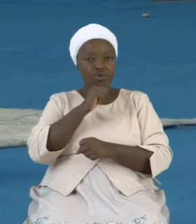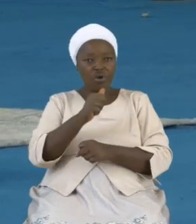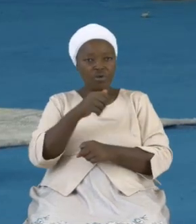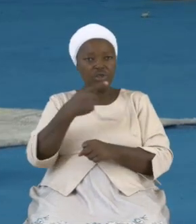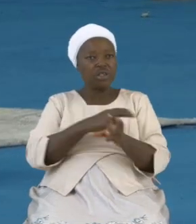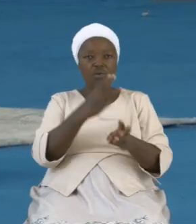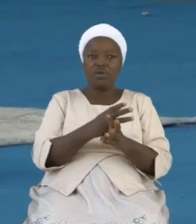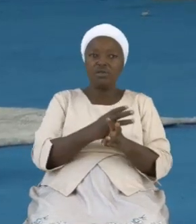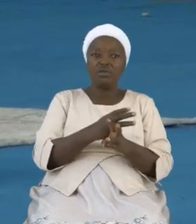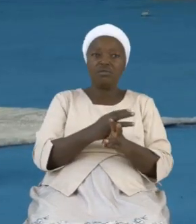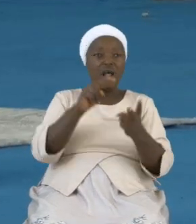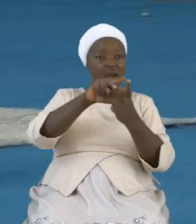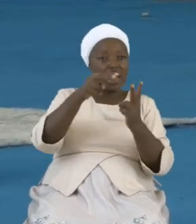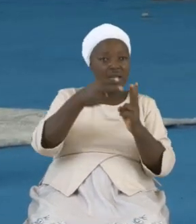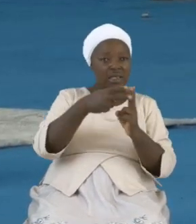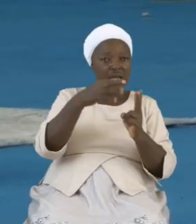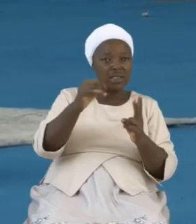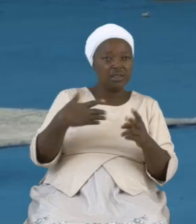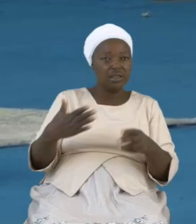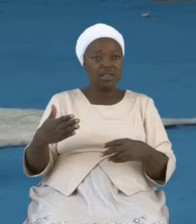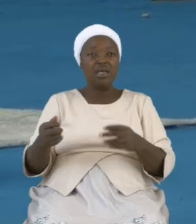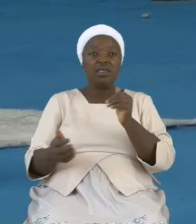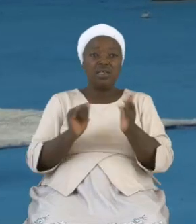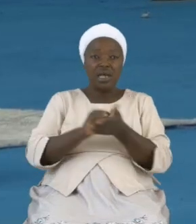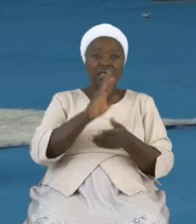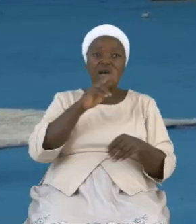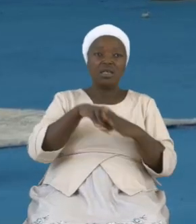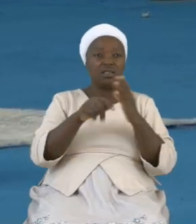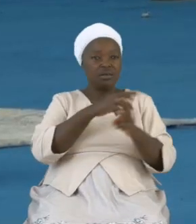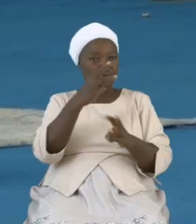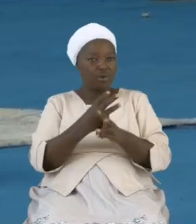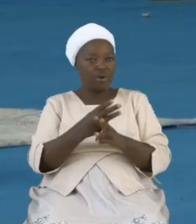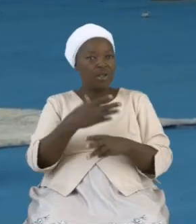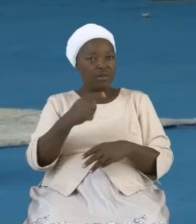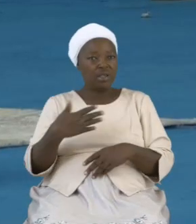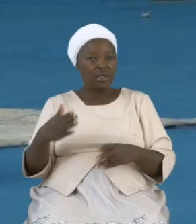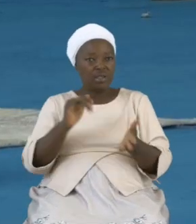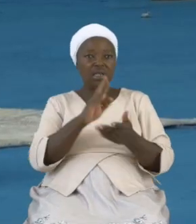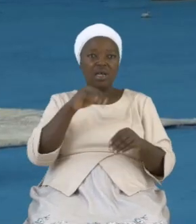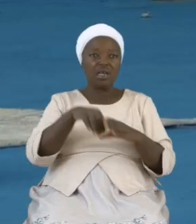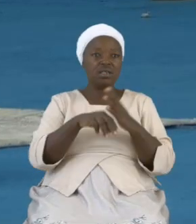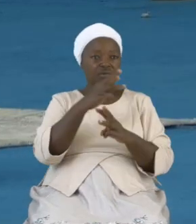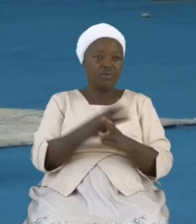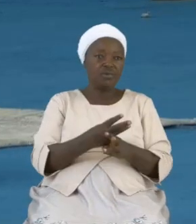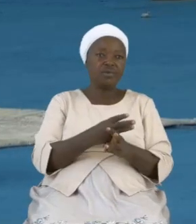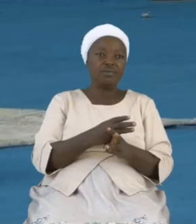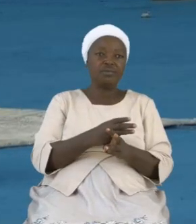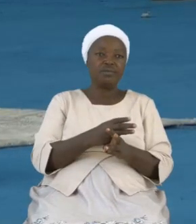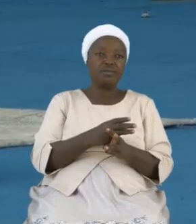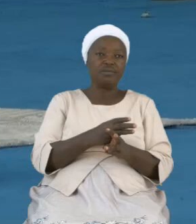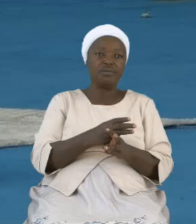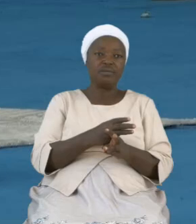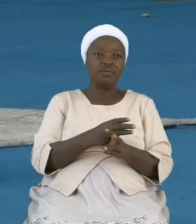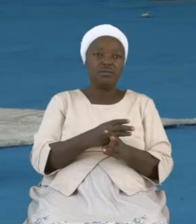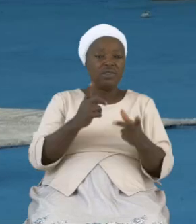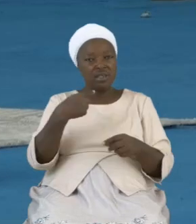neither the things that are in the world. The things that are in the world. Then it says, if